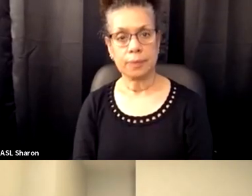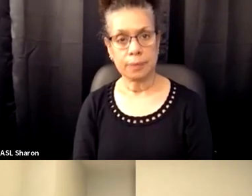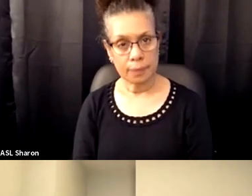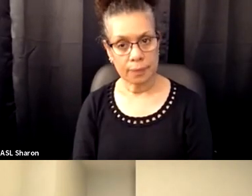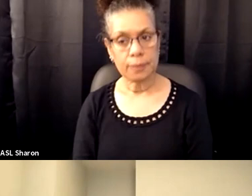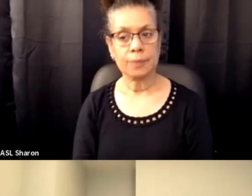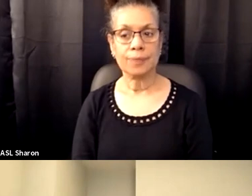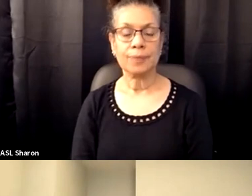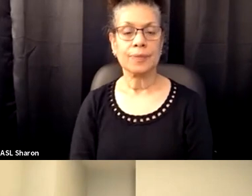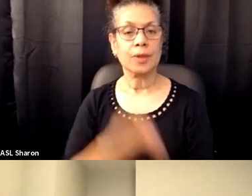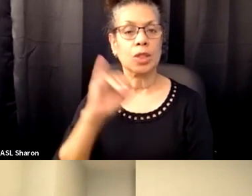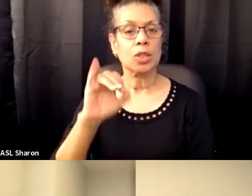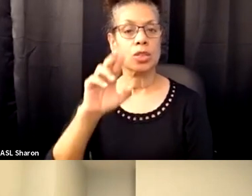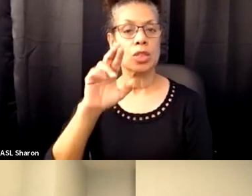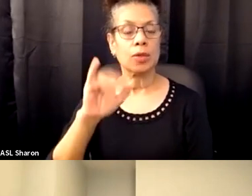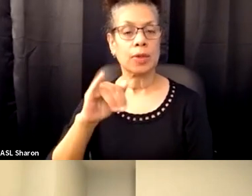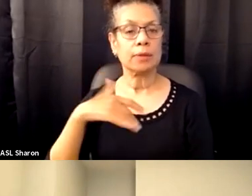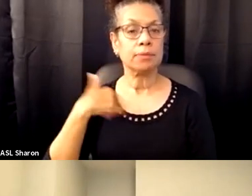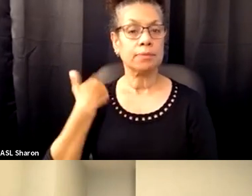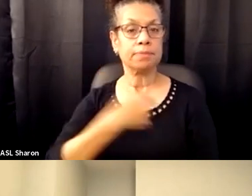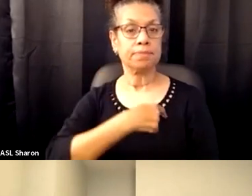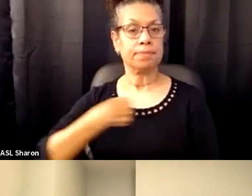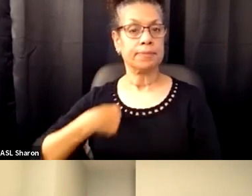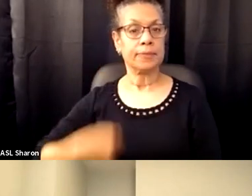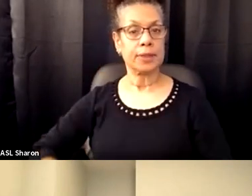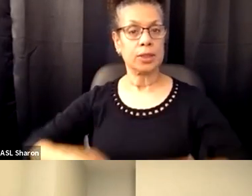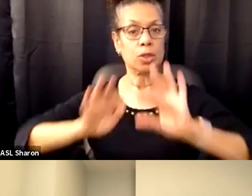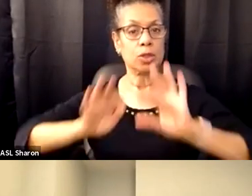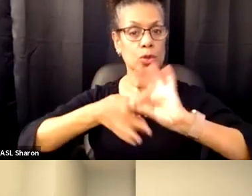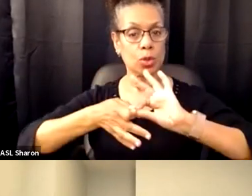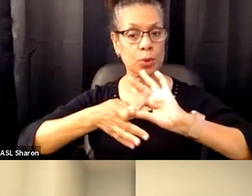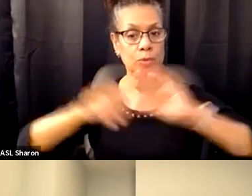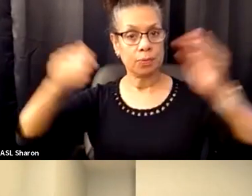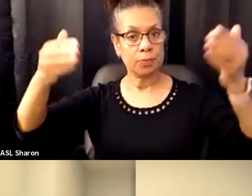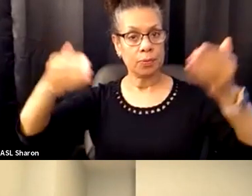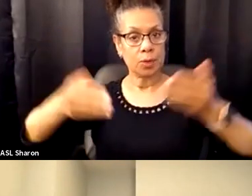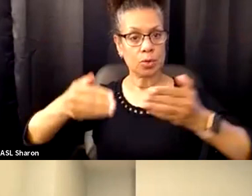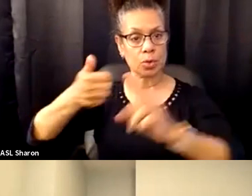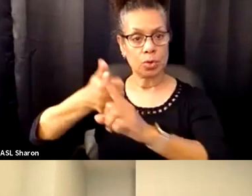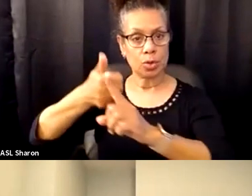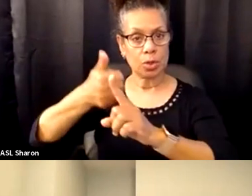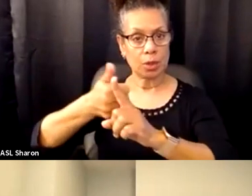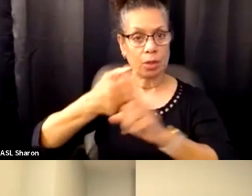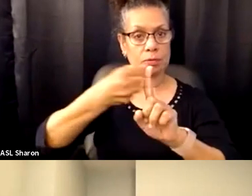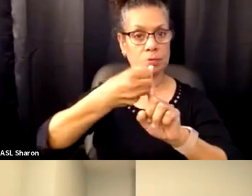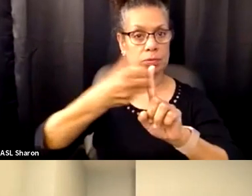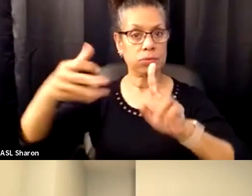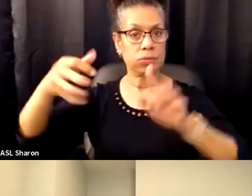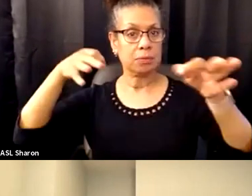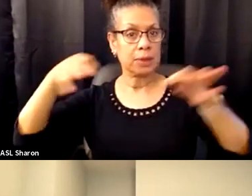thank you well our cantonese interpreters please introduce your selves and give zoom instructions in